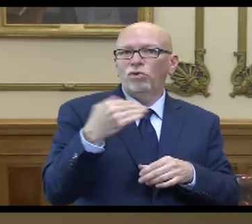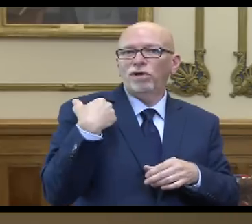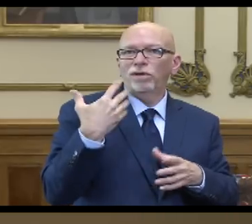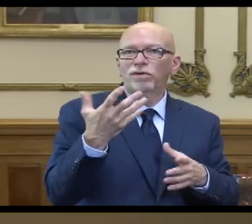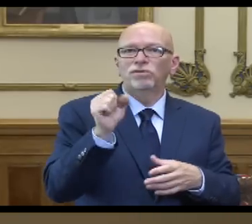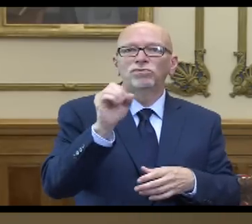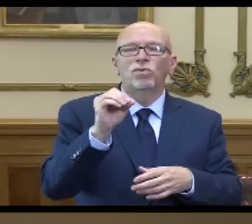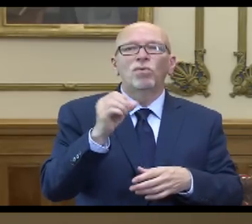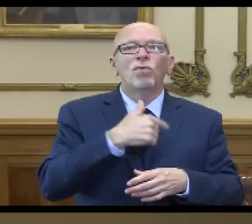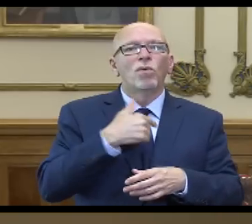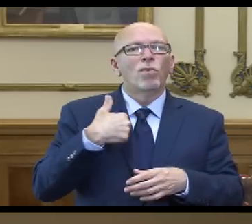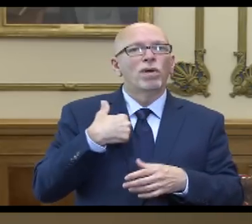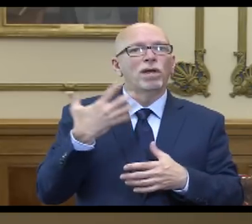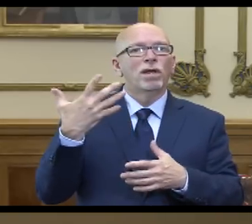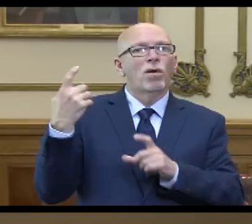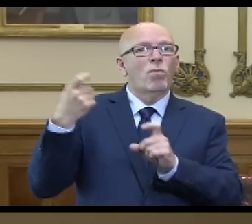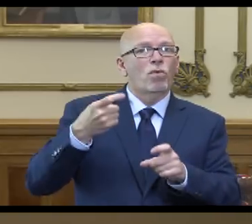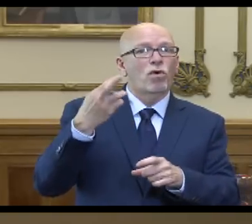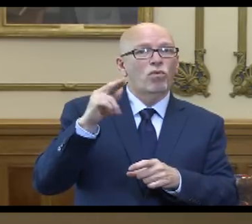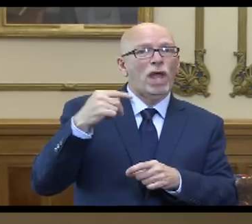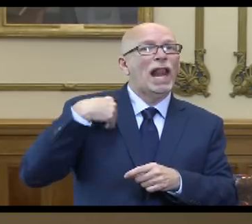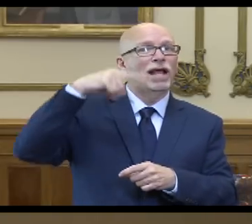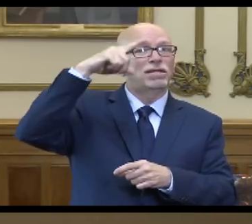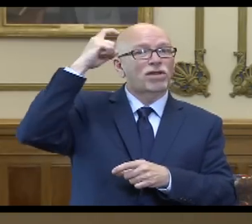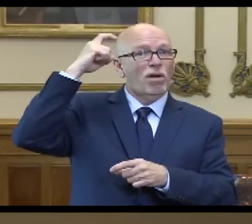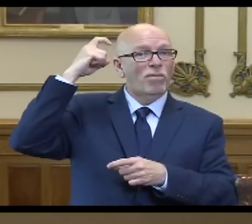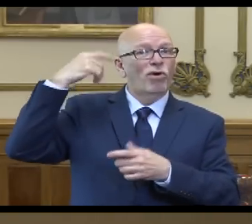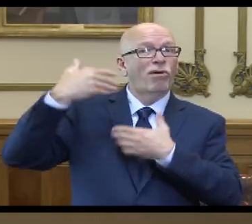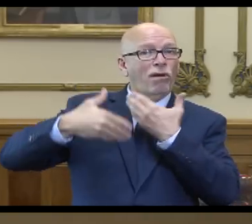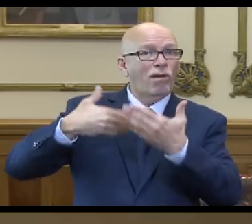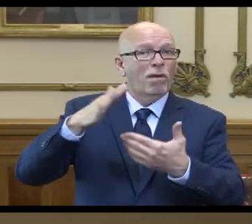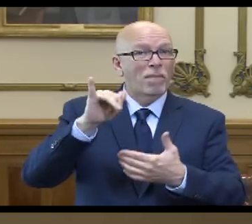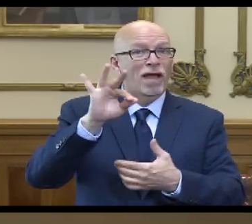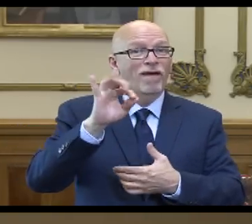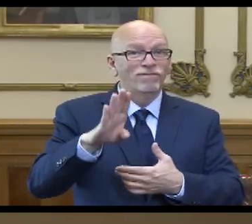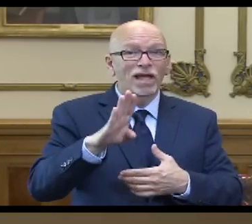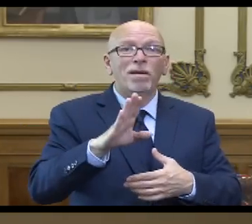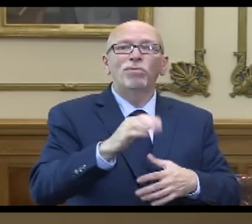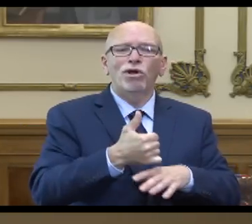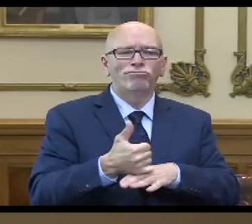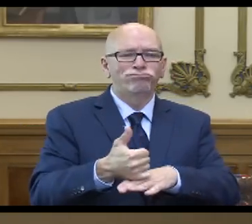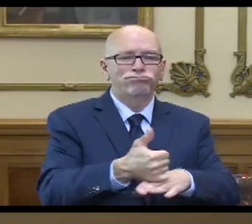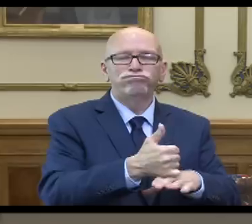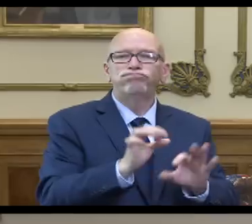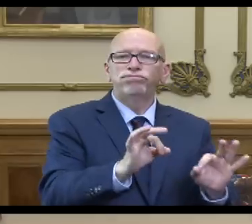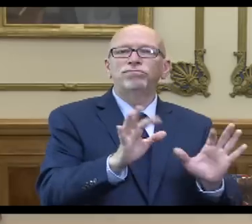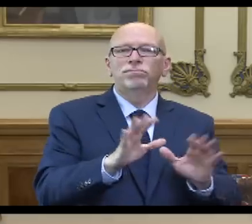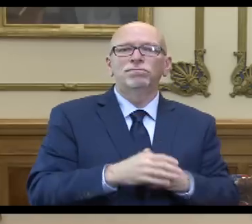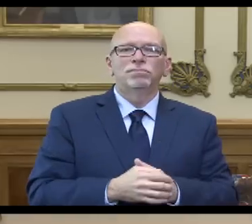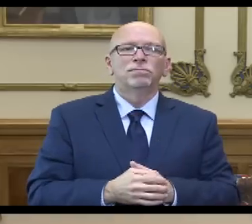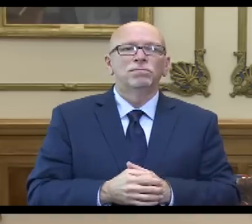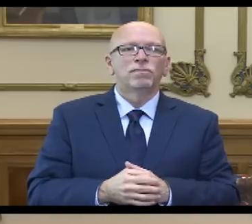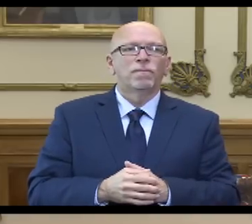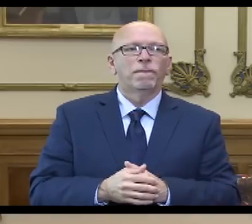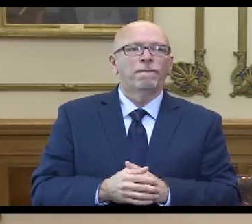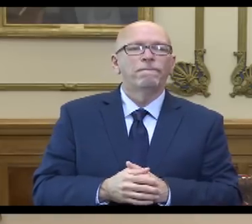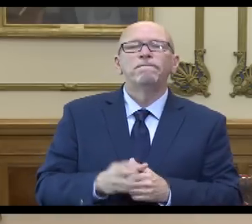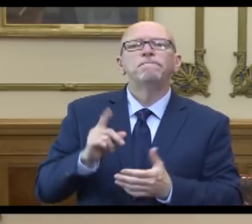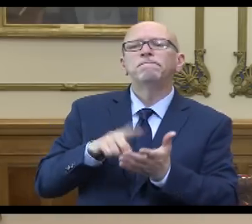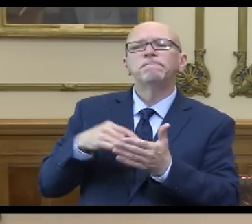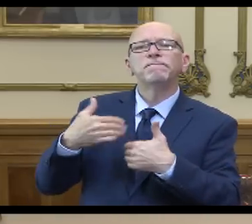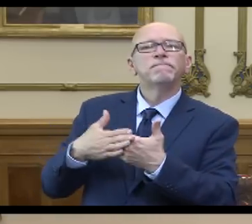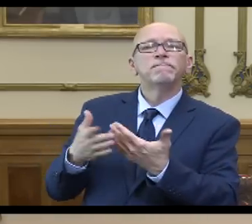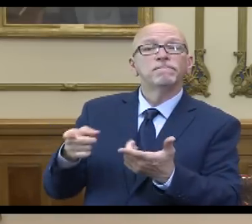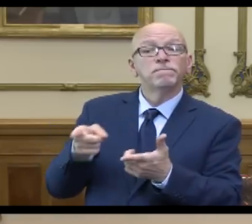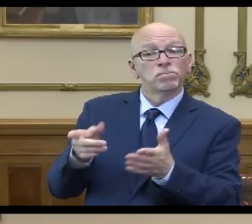So we were awarded the grant in this last summer, and by February, service is already up and running. And what is next? Do